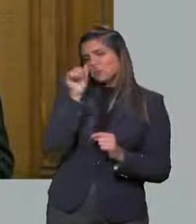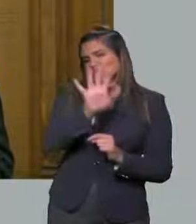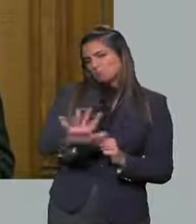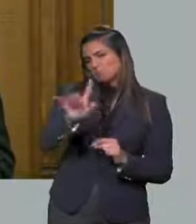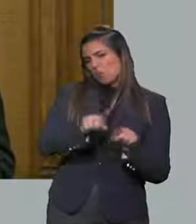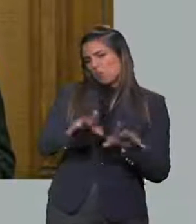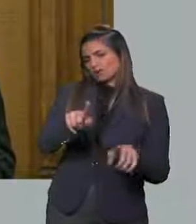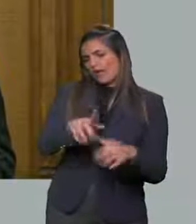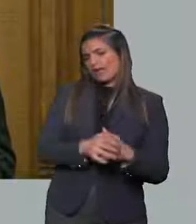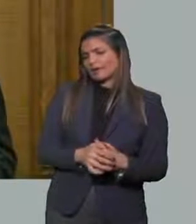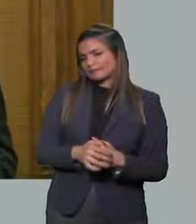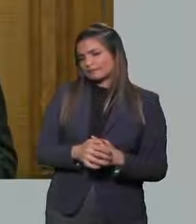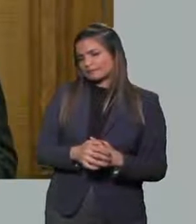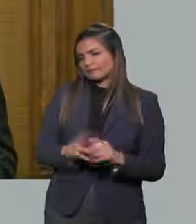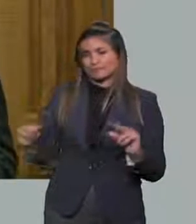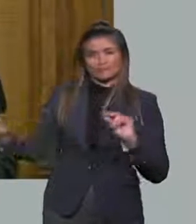tennis,